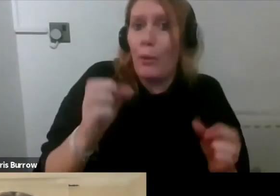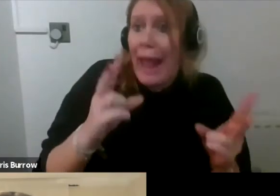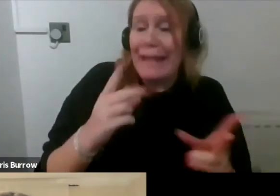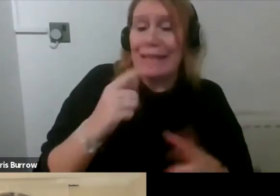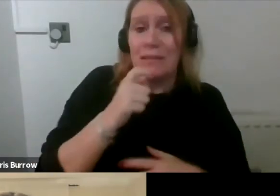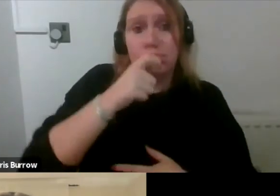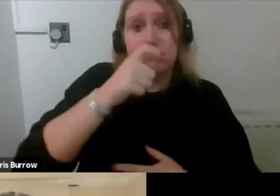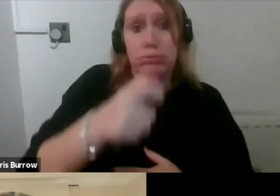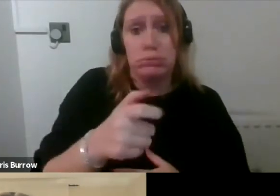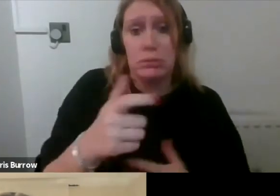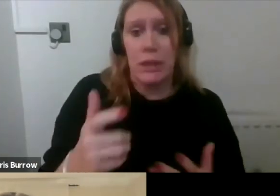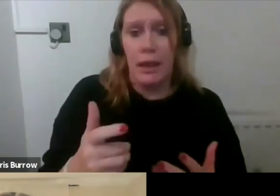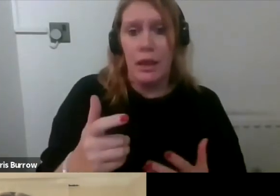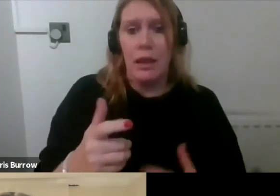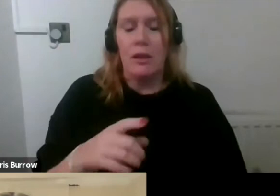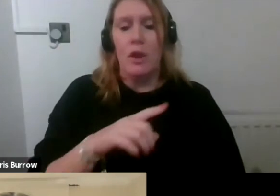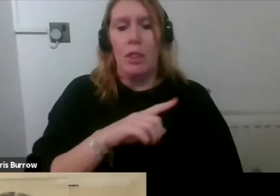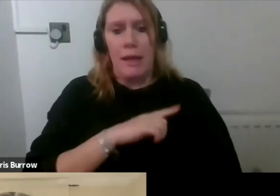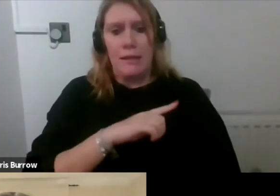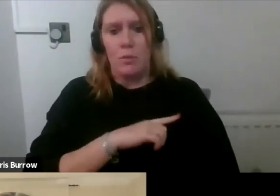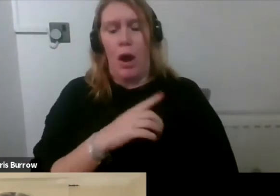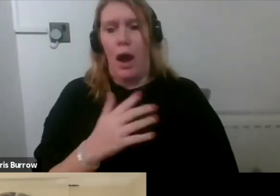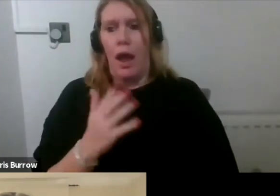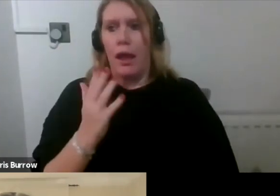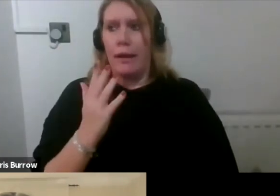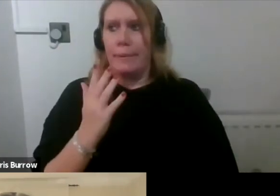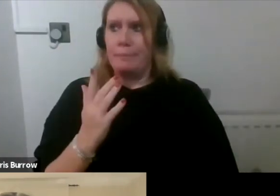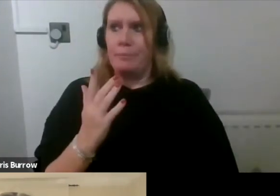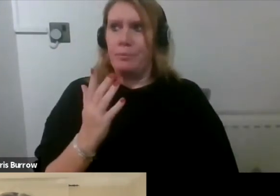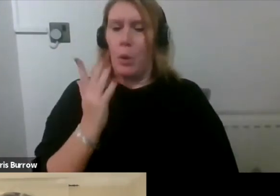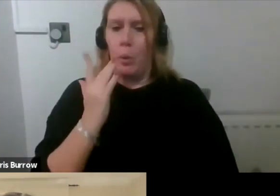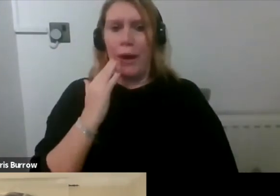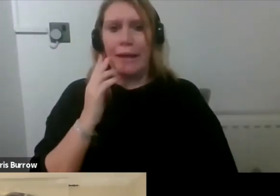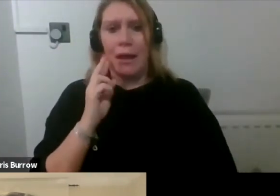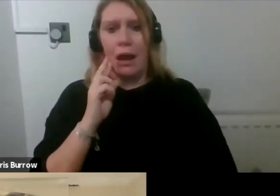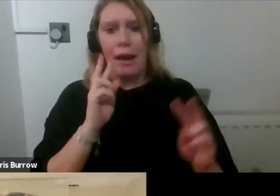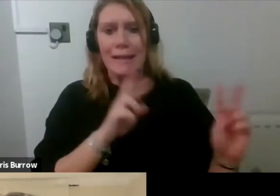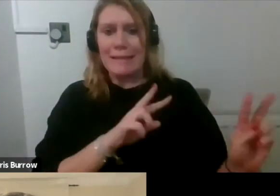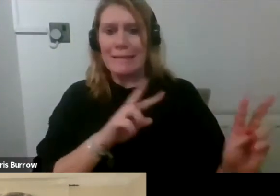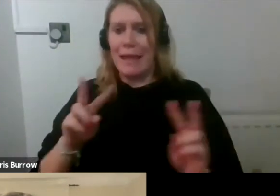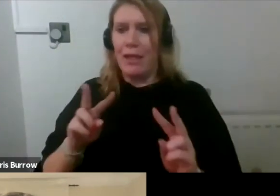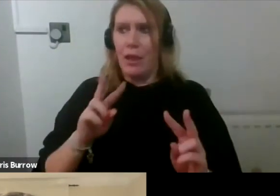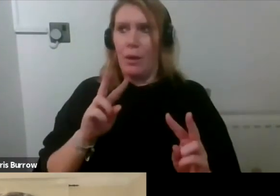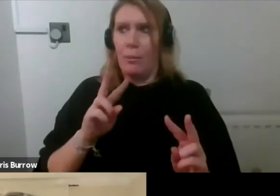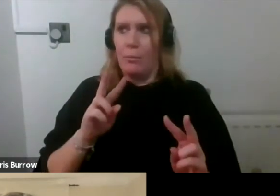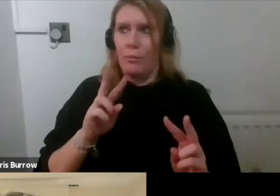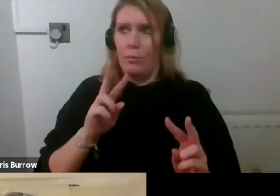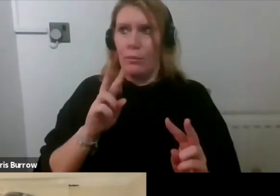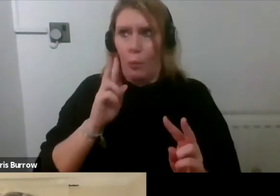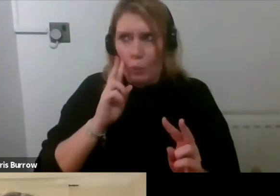and large, when I watched them and observed them watching the documentary, they thought it was